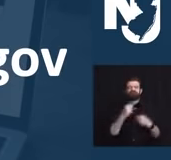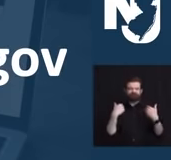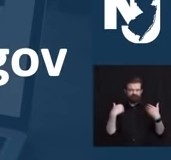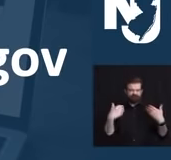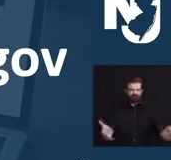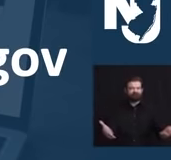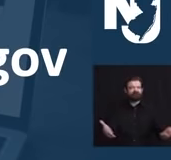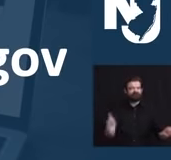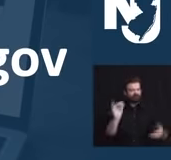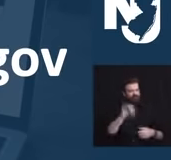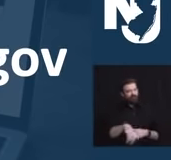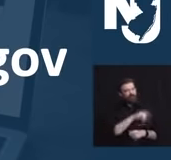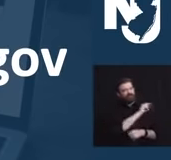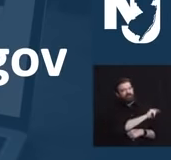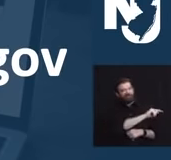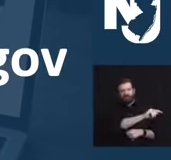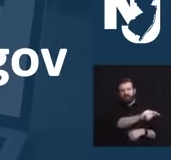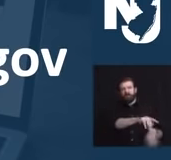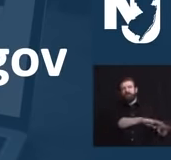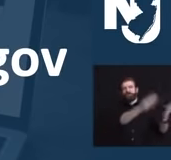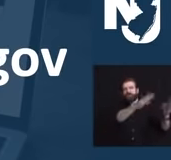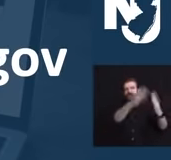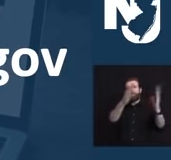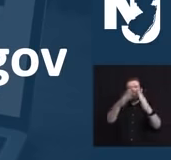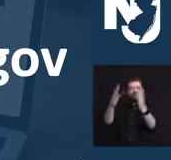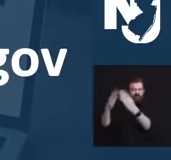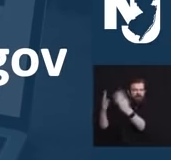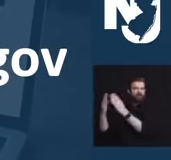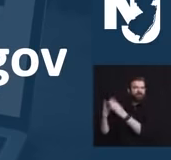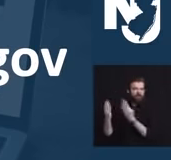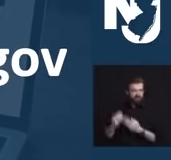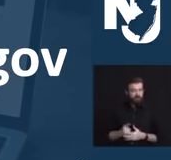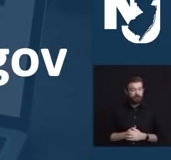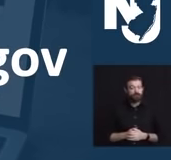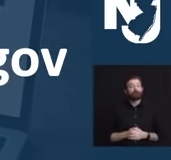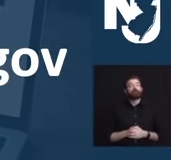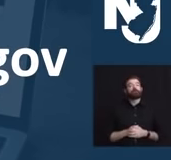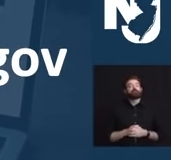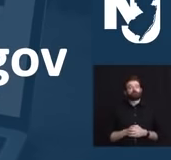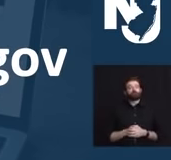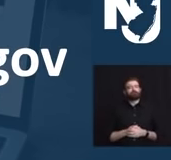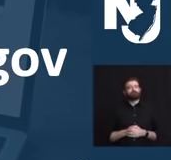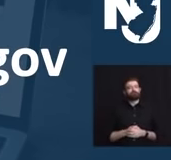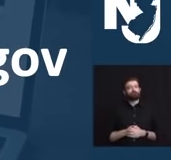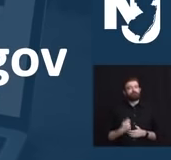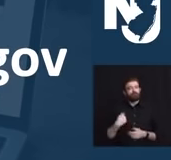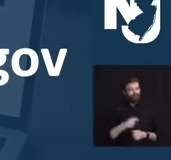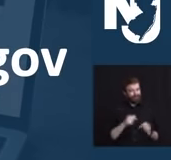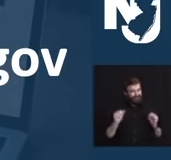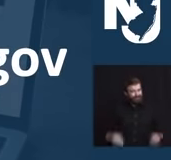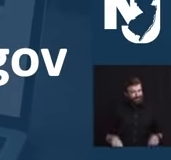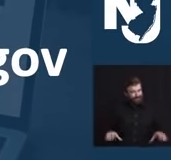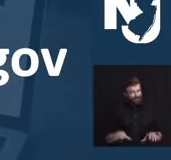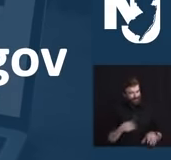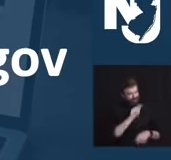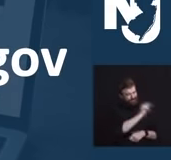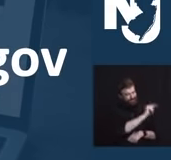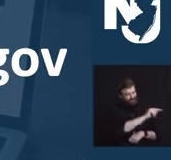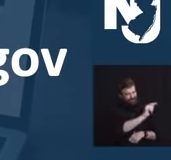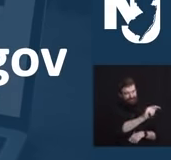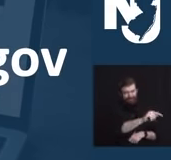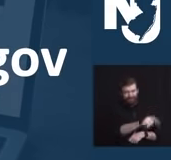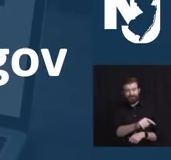date, and we feel confident that we can do this safely because our numbers have trended decisively in the right